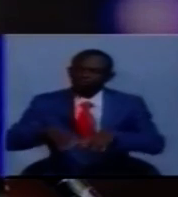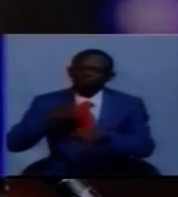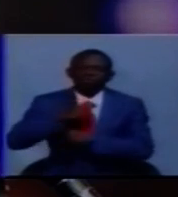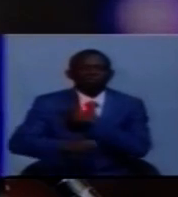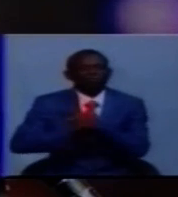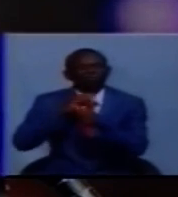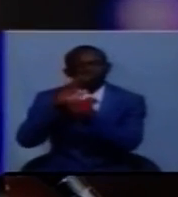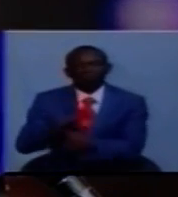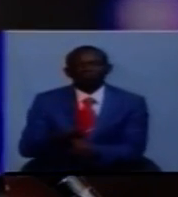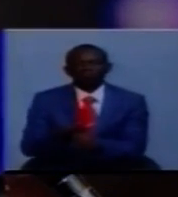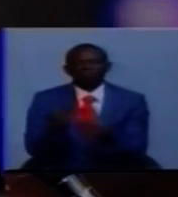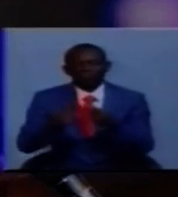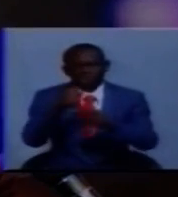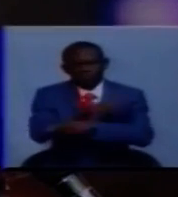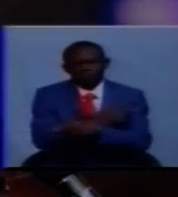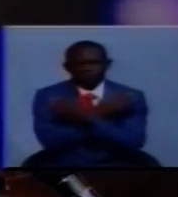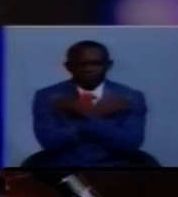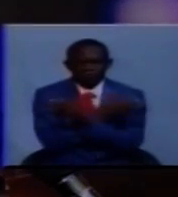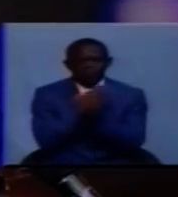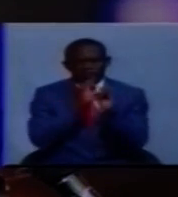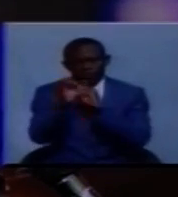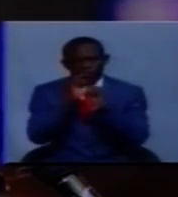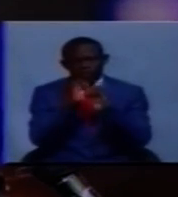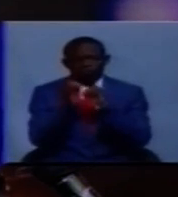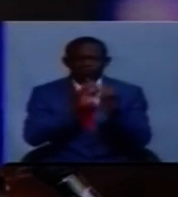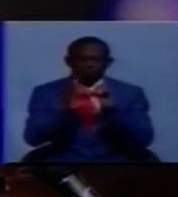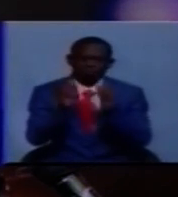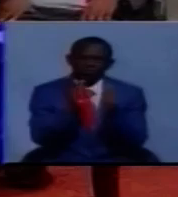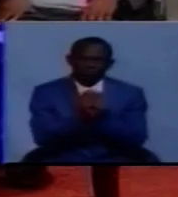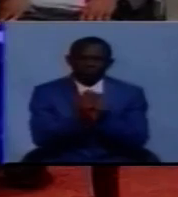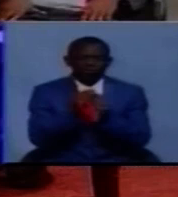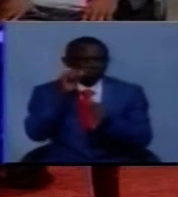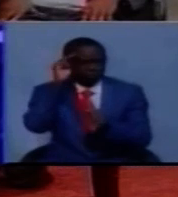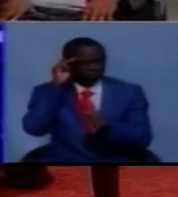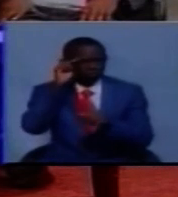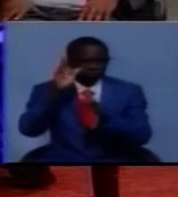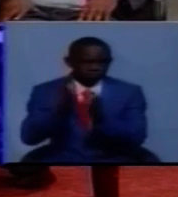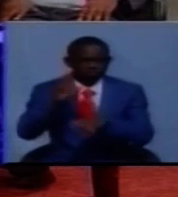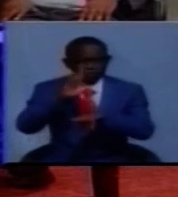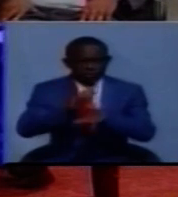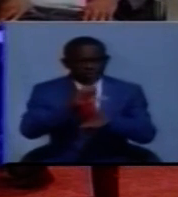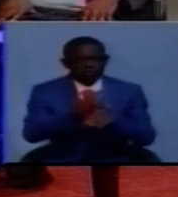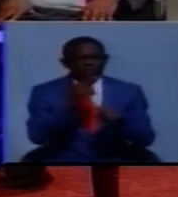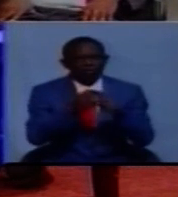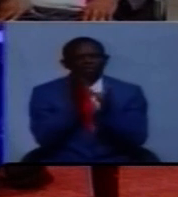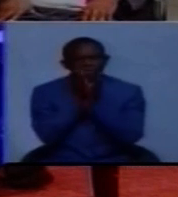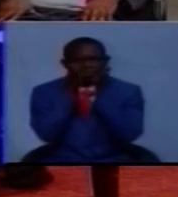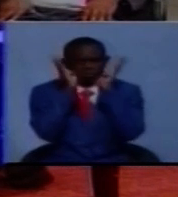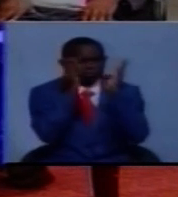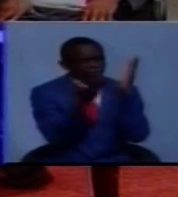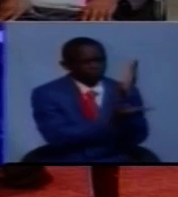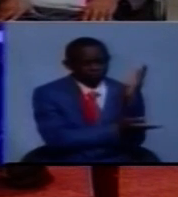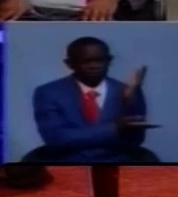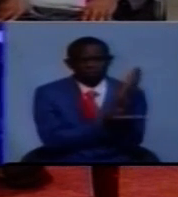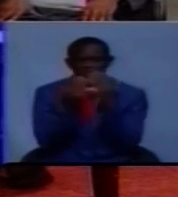this evening is Mr. Fackson Shamenda, the Minister of Labor. Minister, welcome to the program. Thank you very much. I want you to begin by